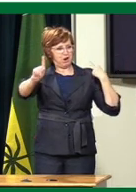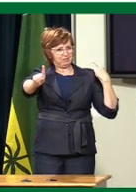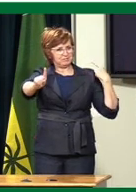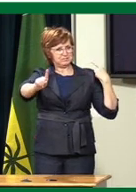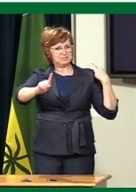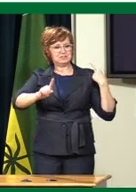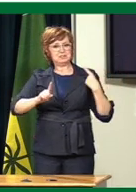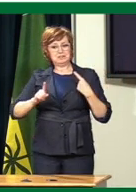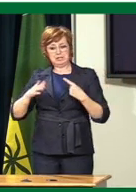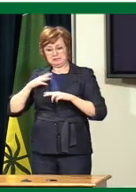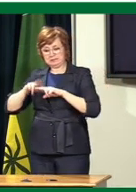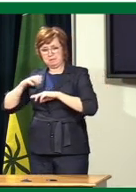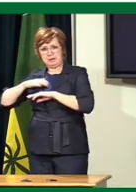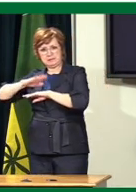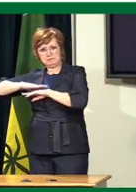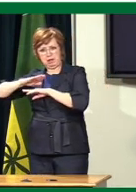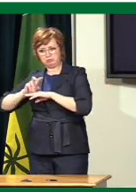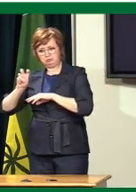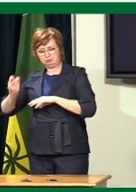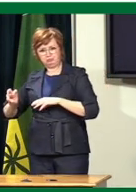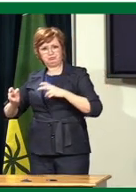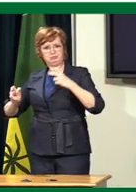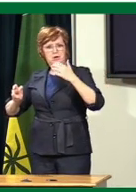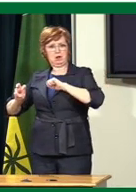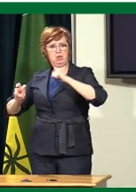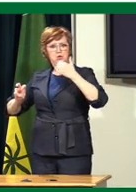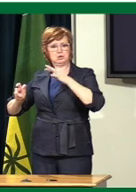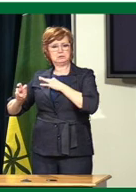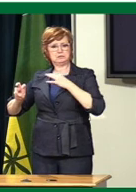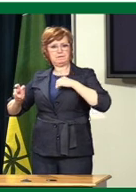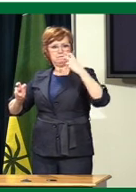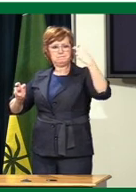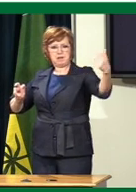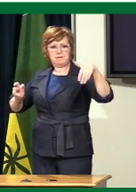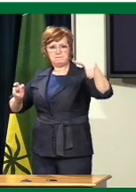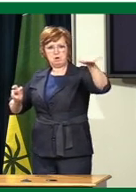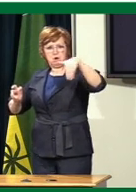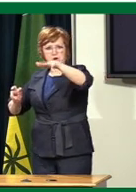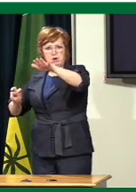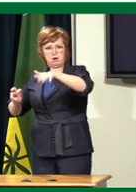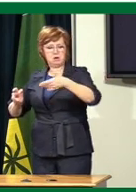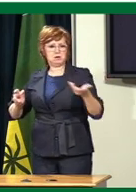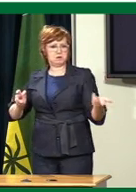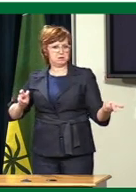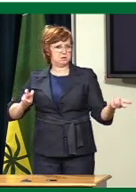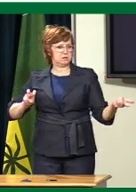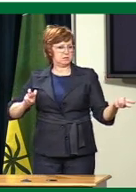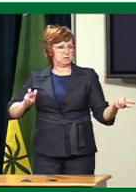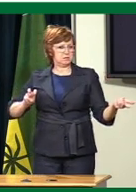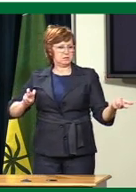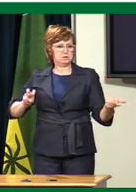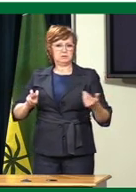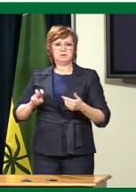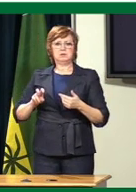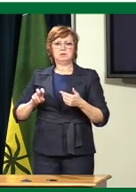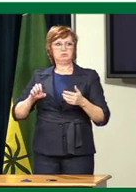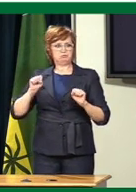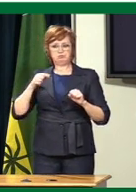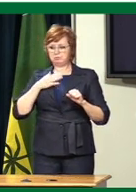were wearing a reusable medical mask and so on, but that you had some contacts would be considered non-close